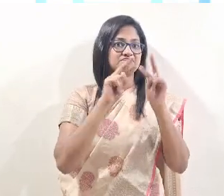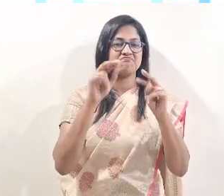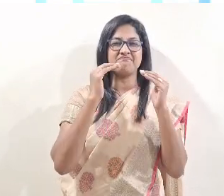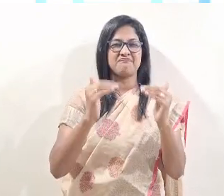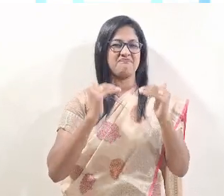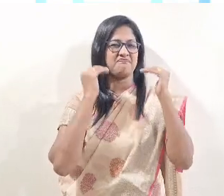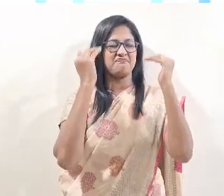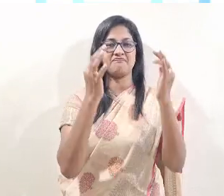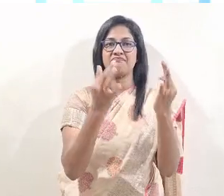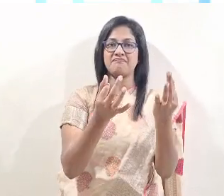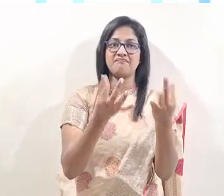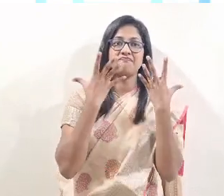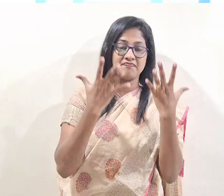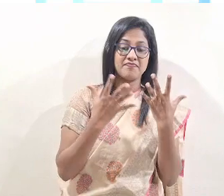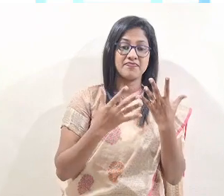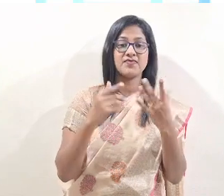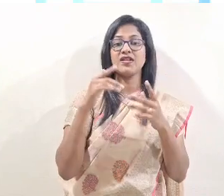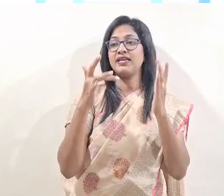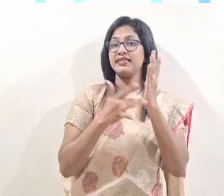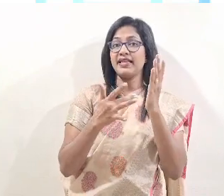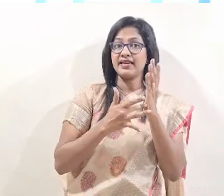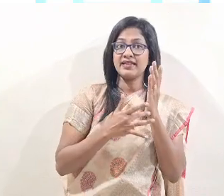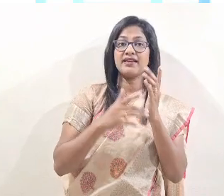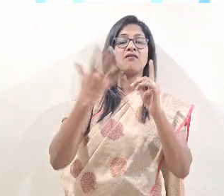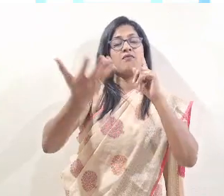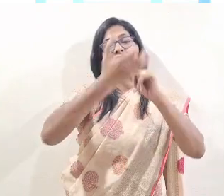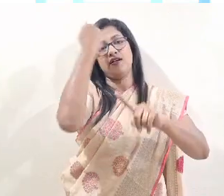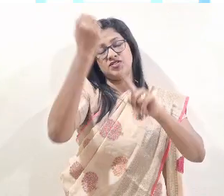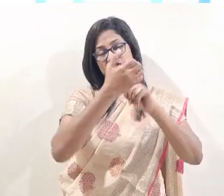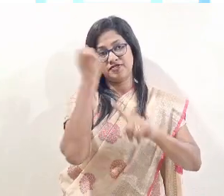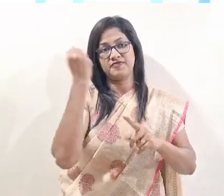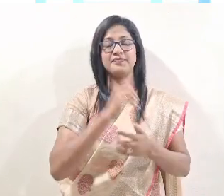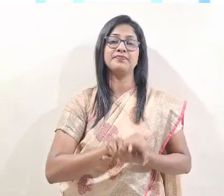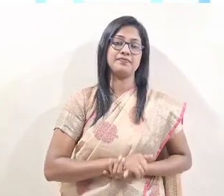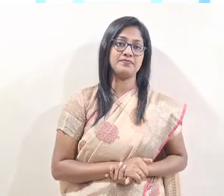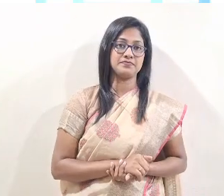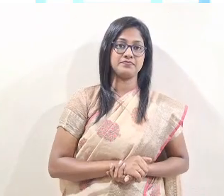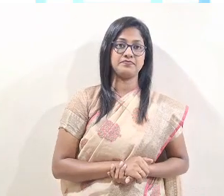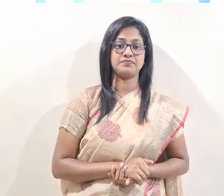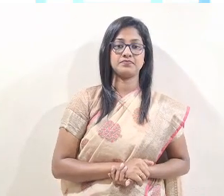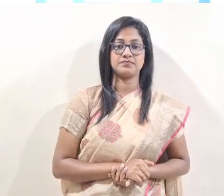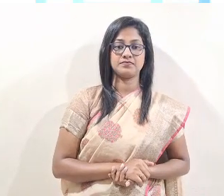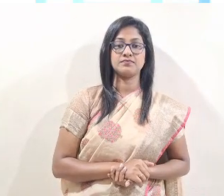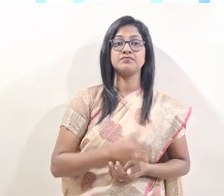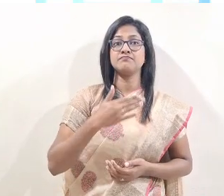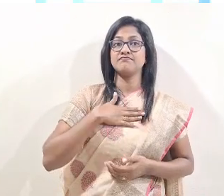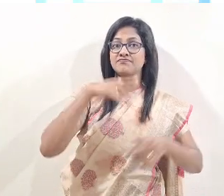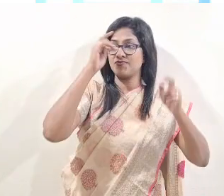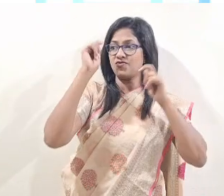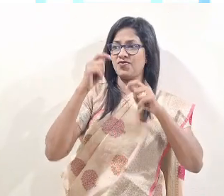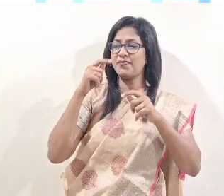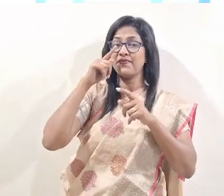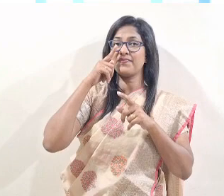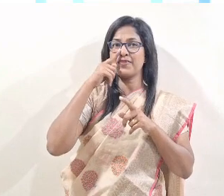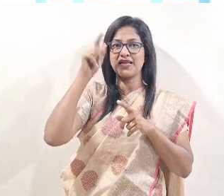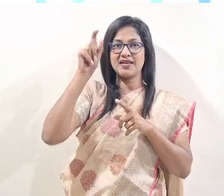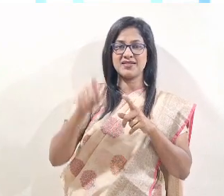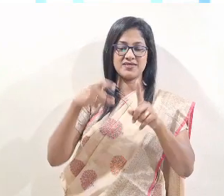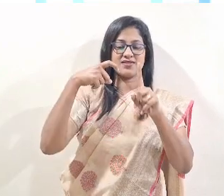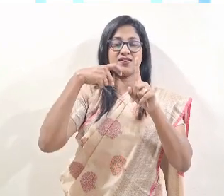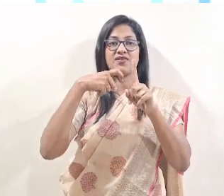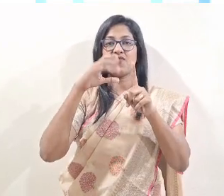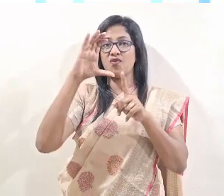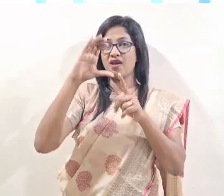the technical and by the achievements. And I think it was Mr. Carola this morning mentioning the